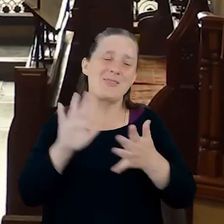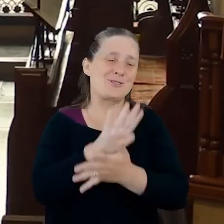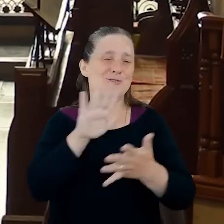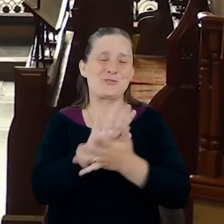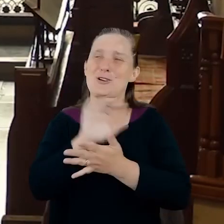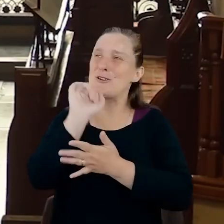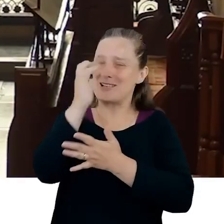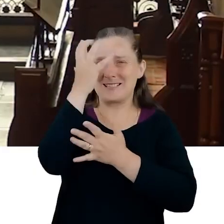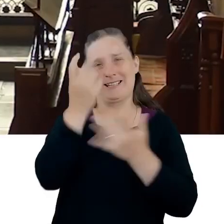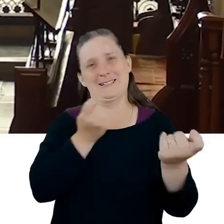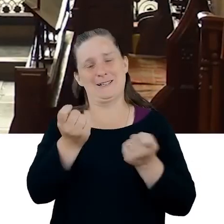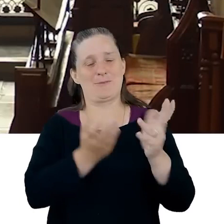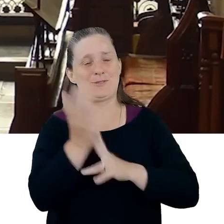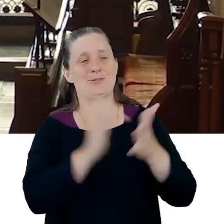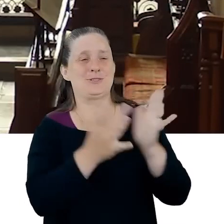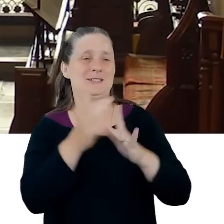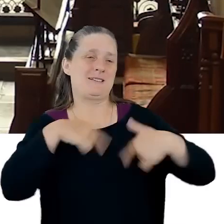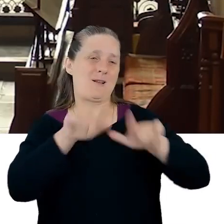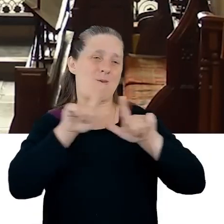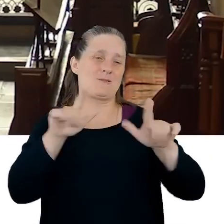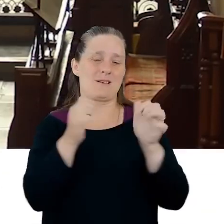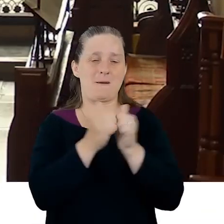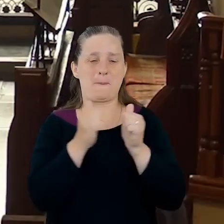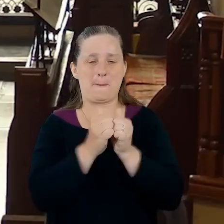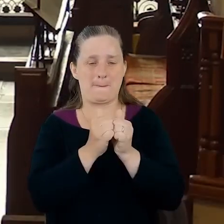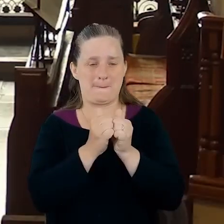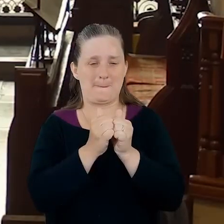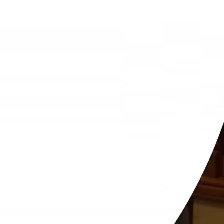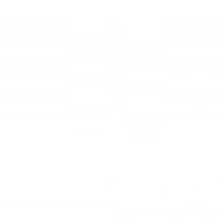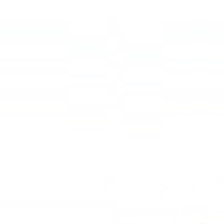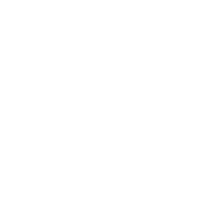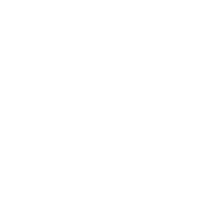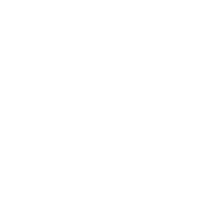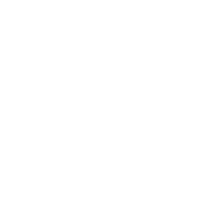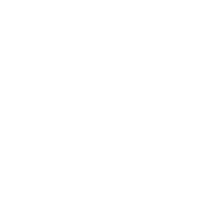Jesus Christ our Lord. Amen.